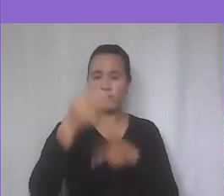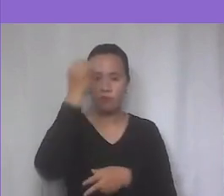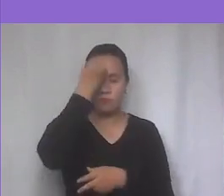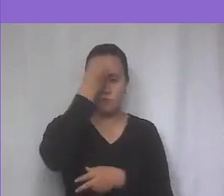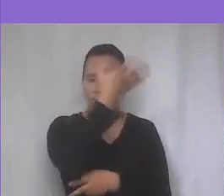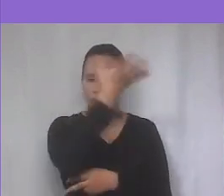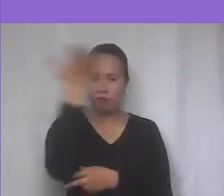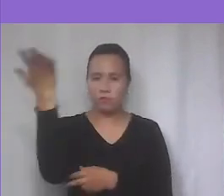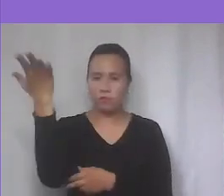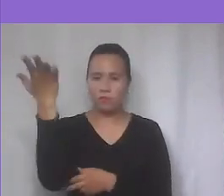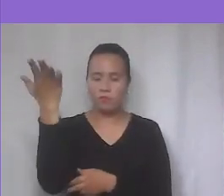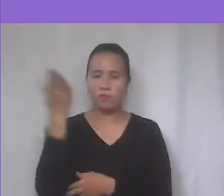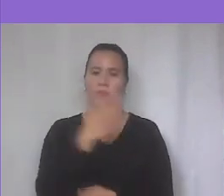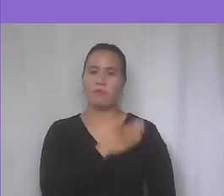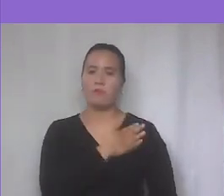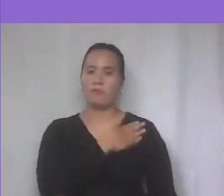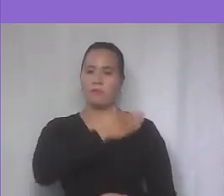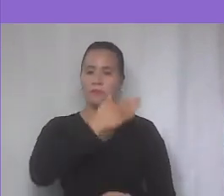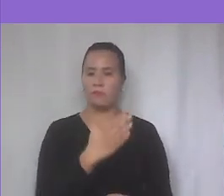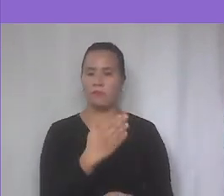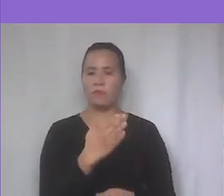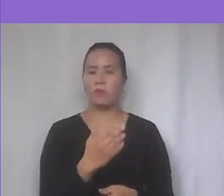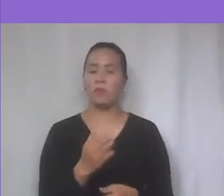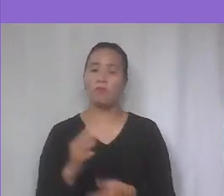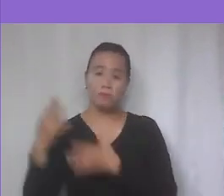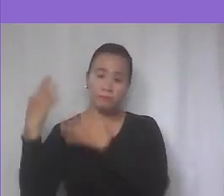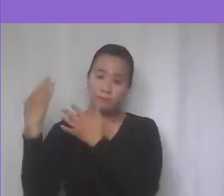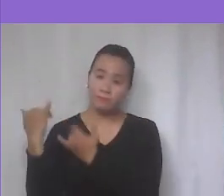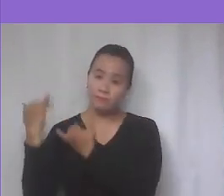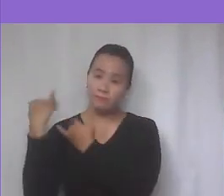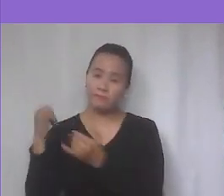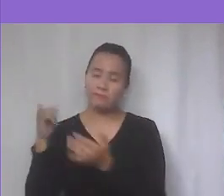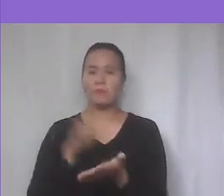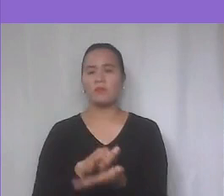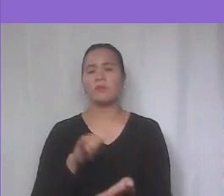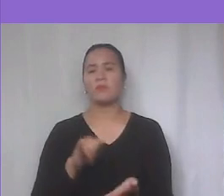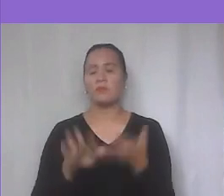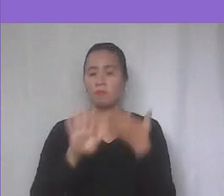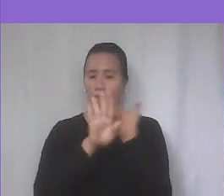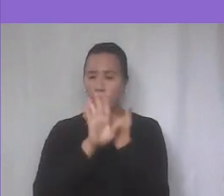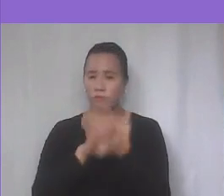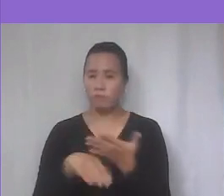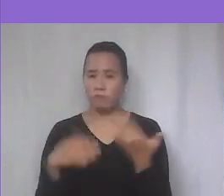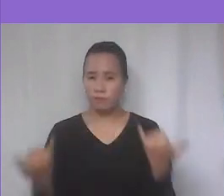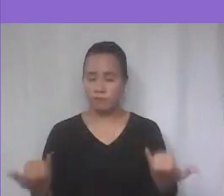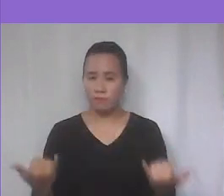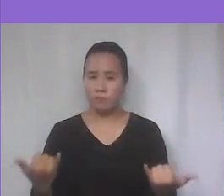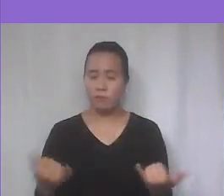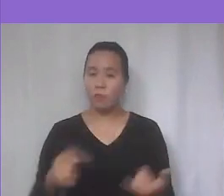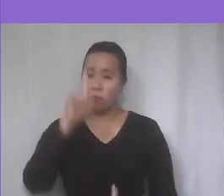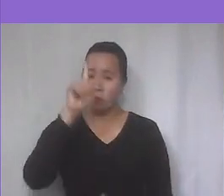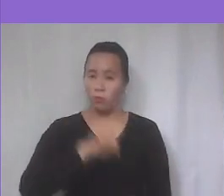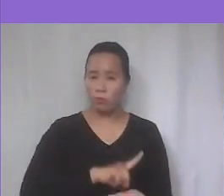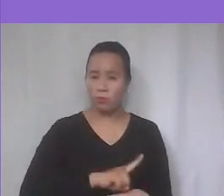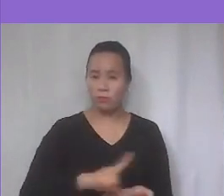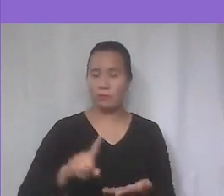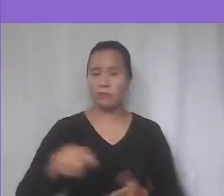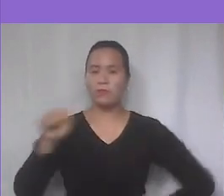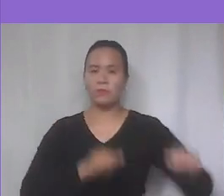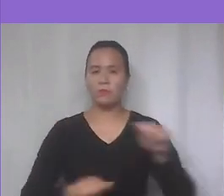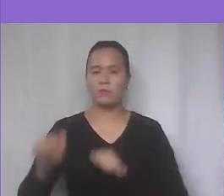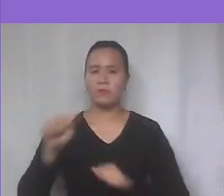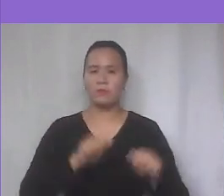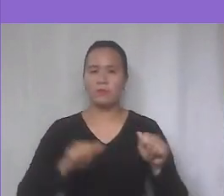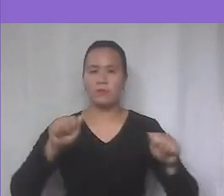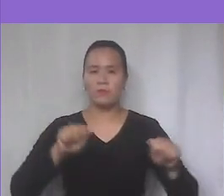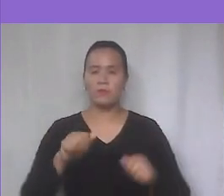advocacy. We are hopeful that after this 1 week activity in promoting inclusive education